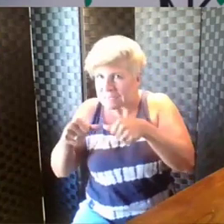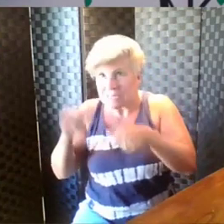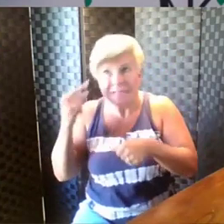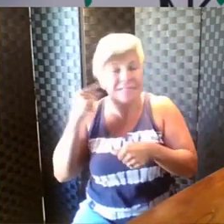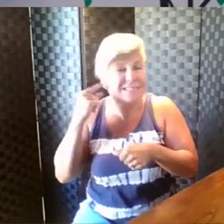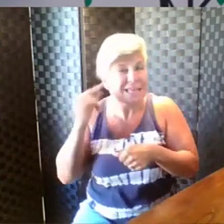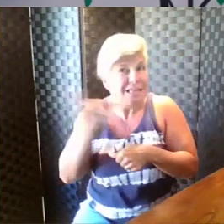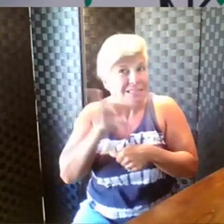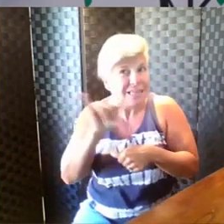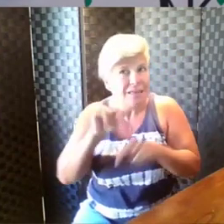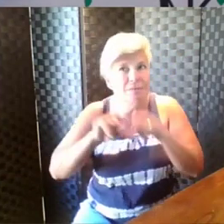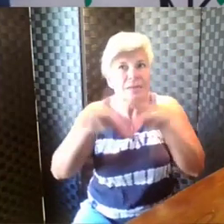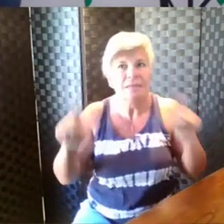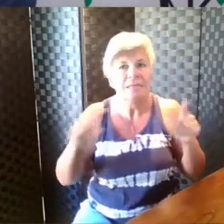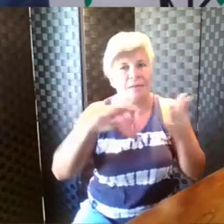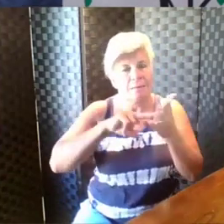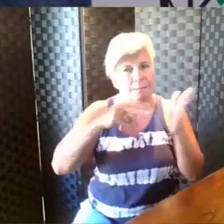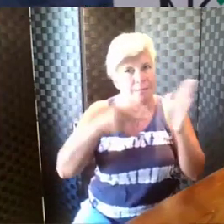but they have different meanings.